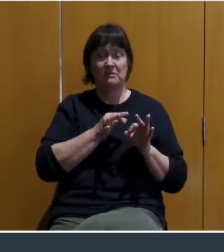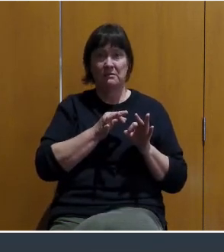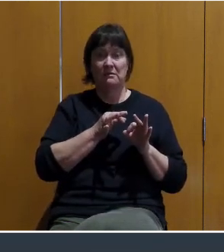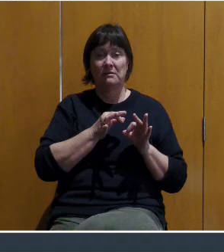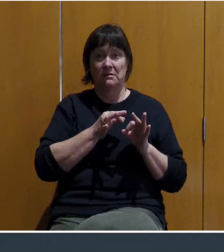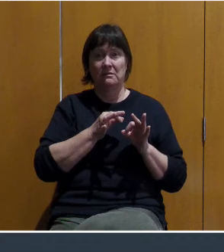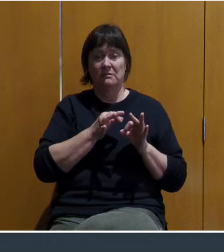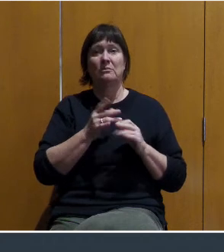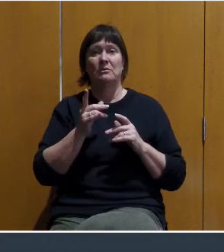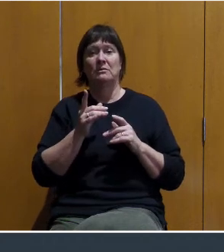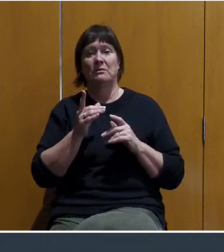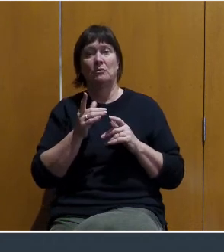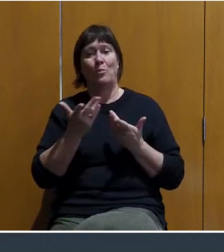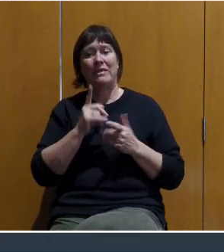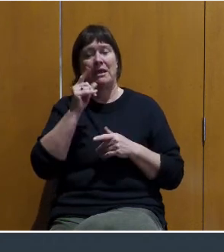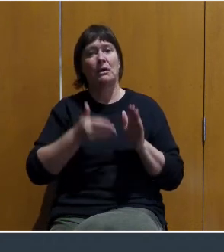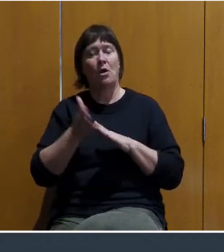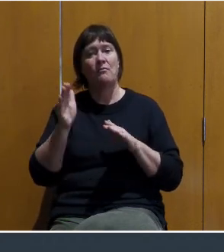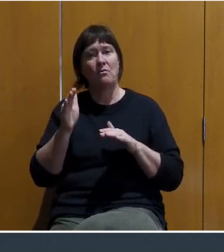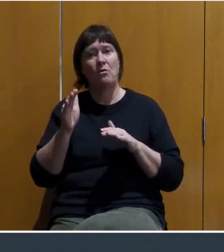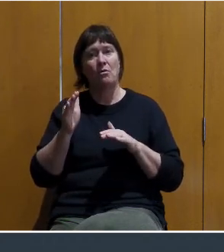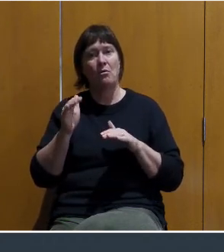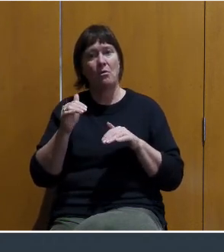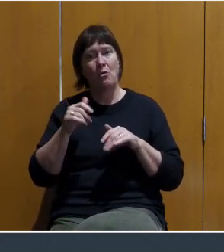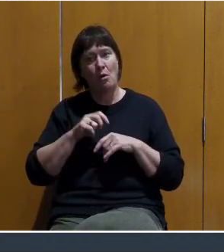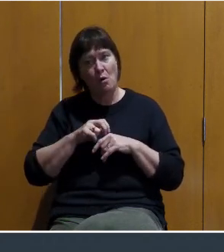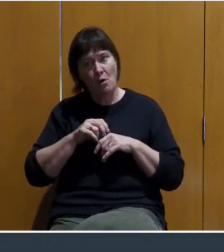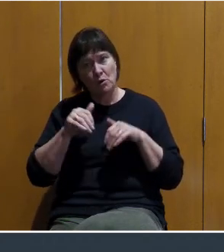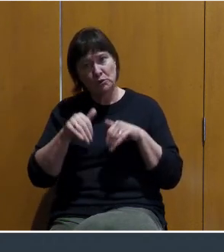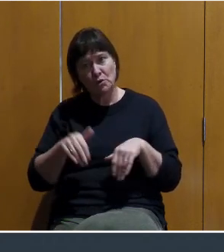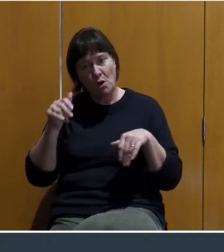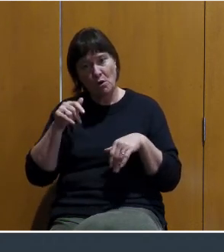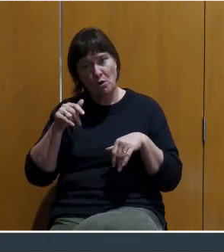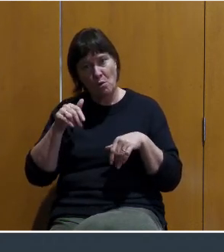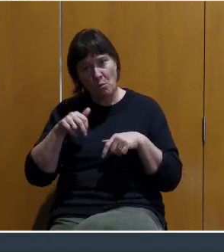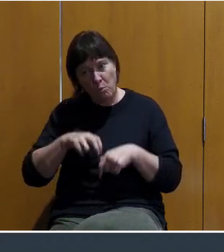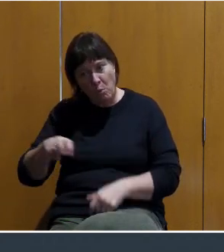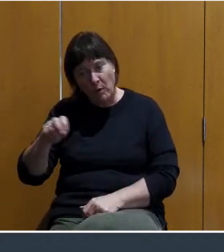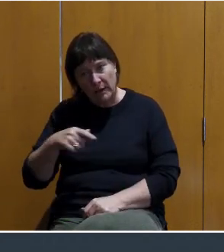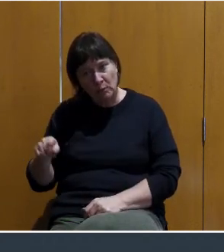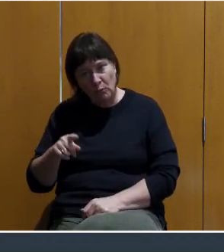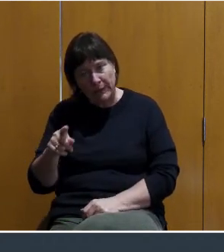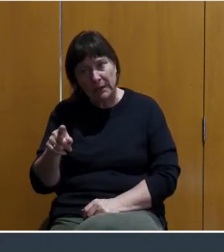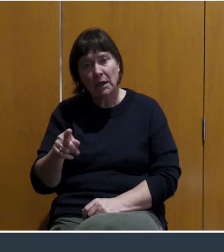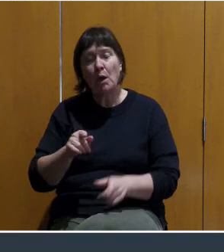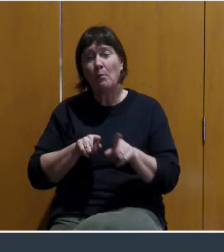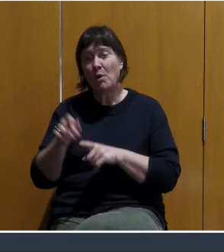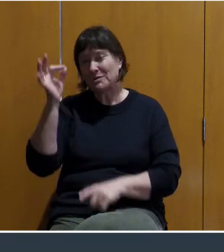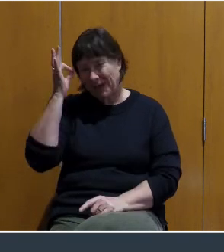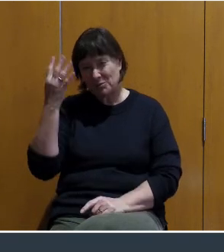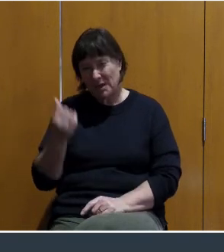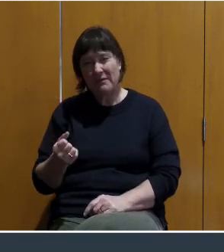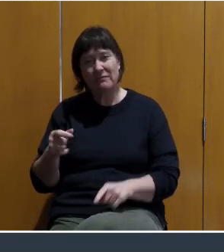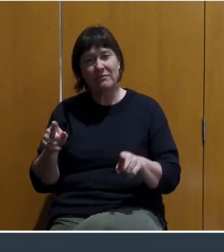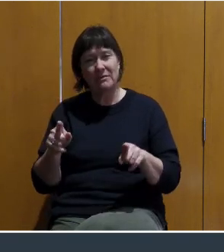lead when being walked in those sorts of spaces. So, and most councils in the country do actually have